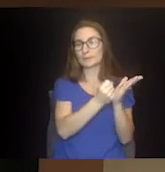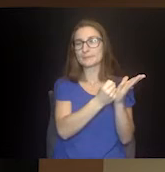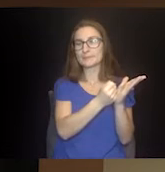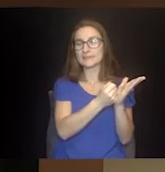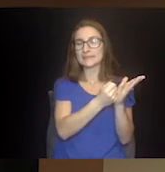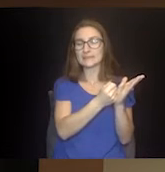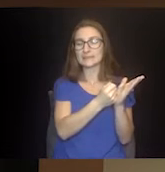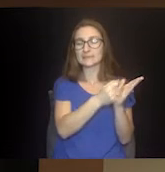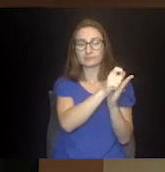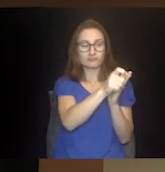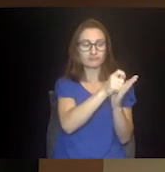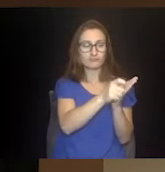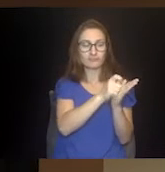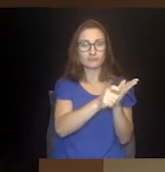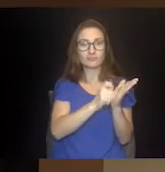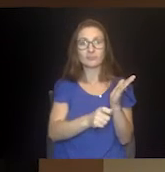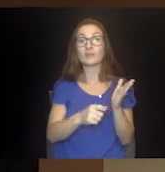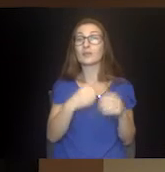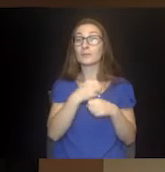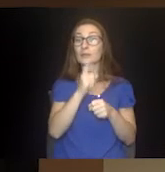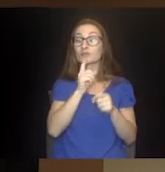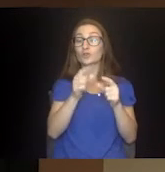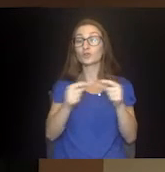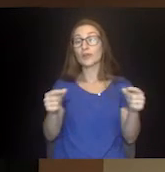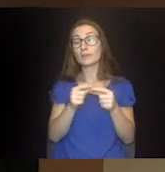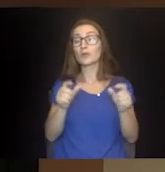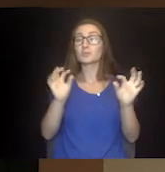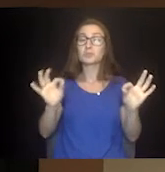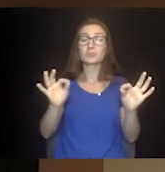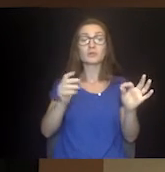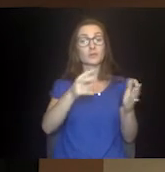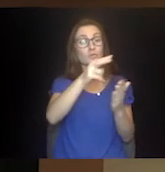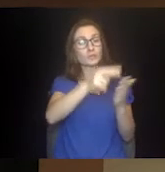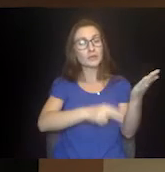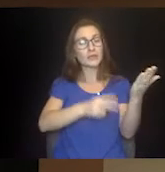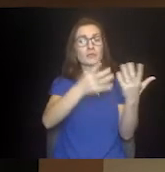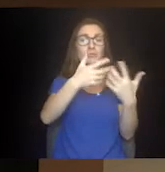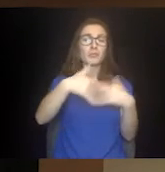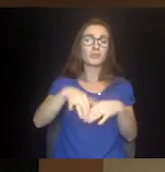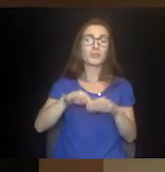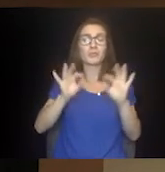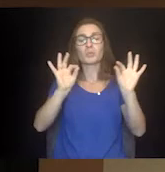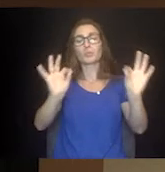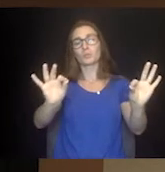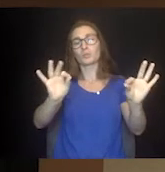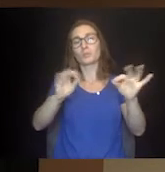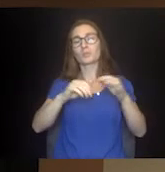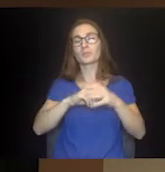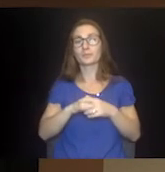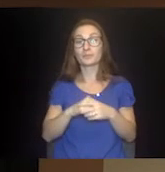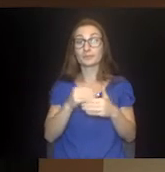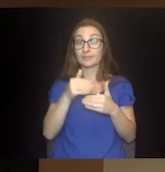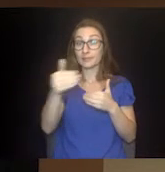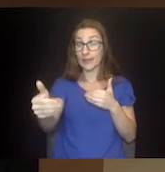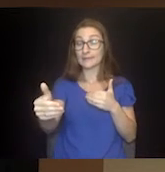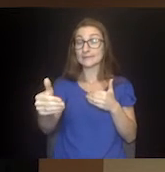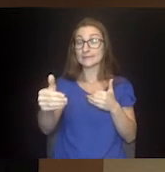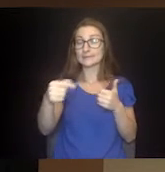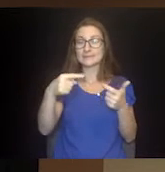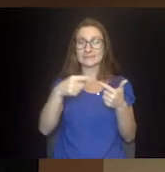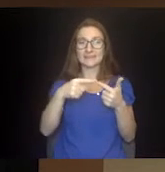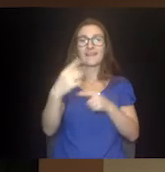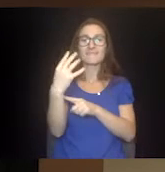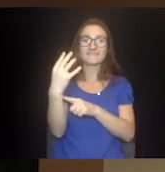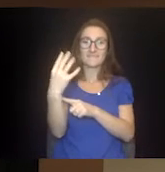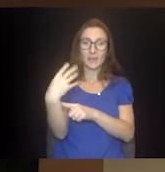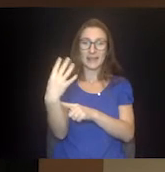write out a little script, and then I make sure everything is grammatically correct. I go over it, read through it, make sure everything's good, and